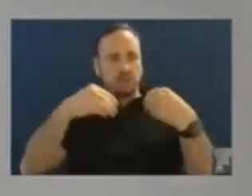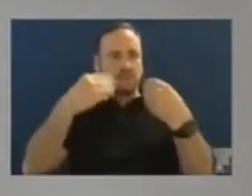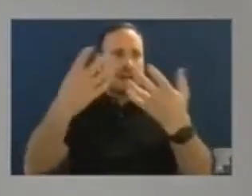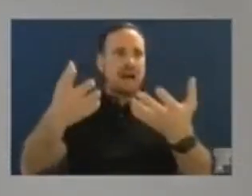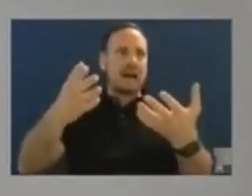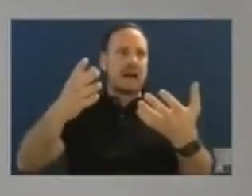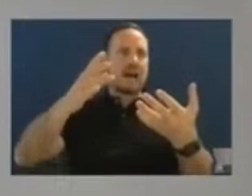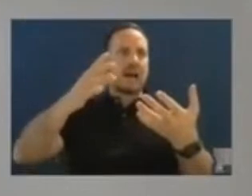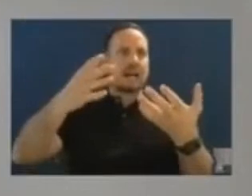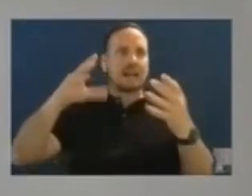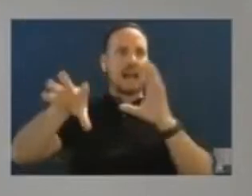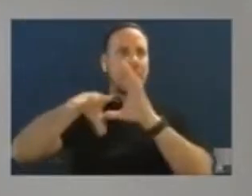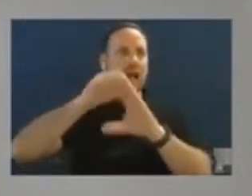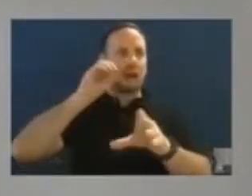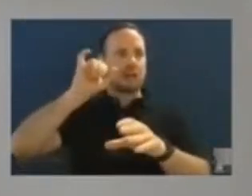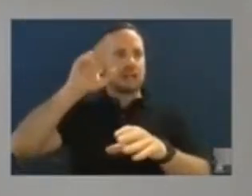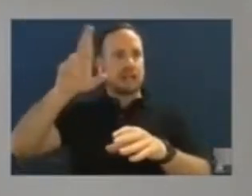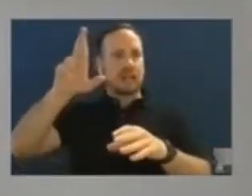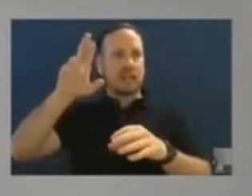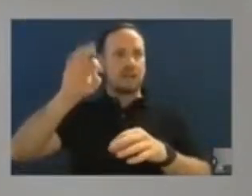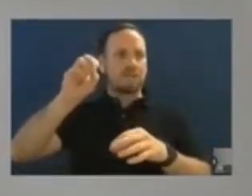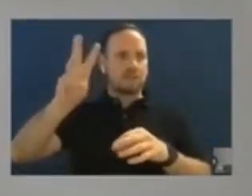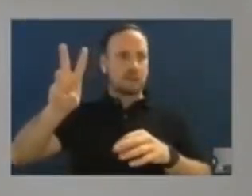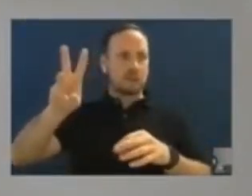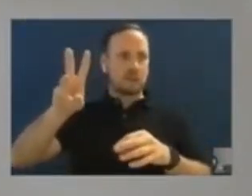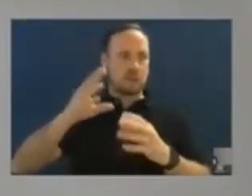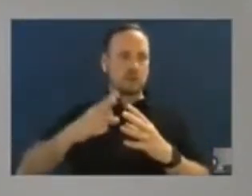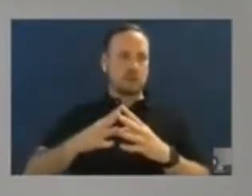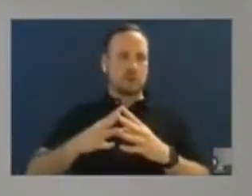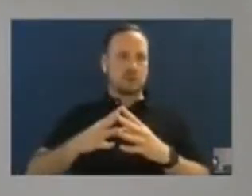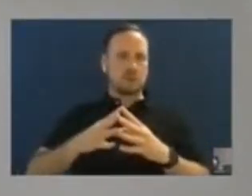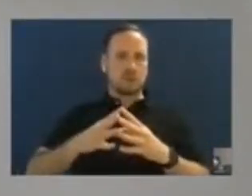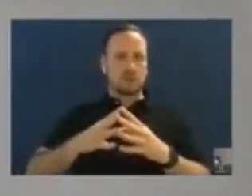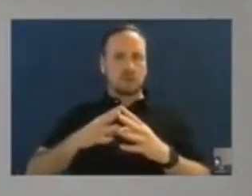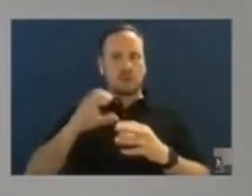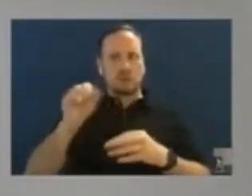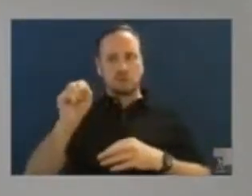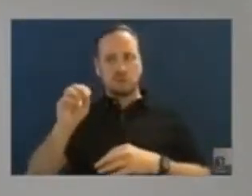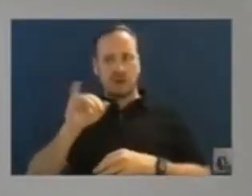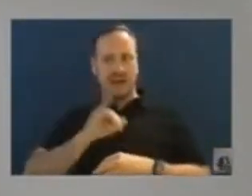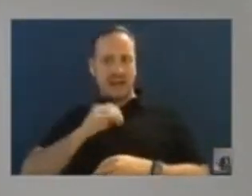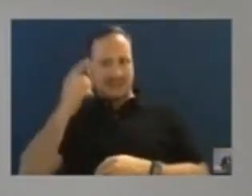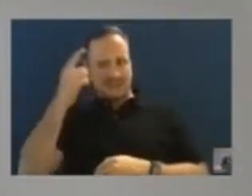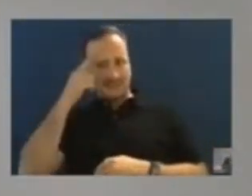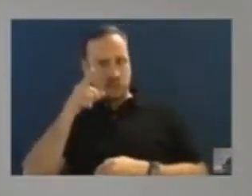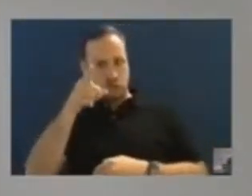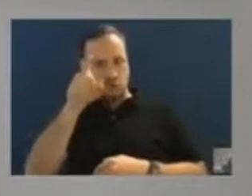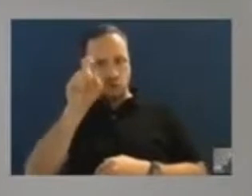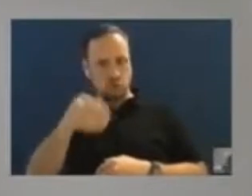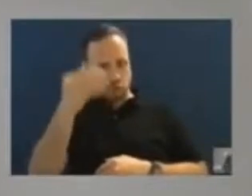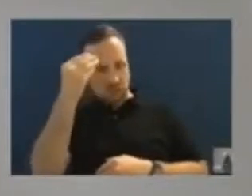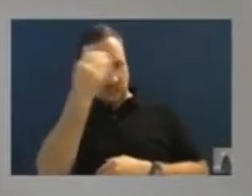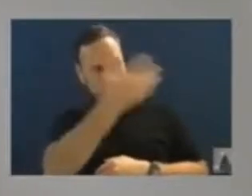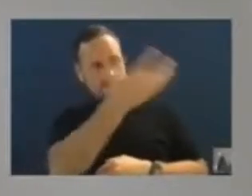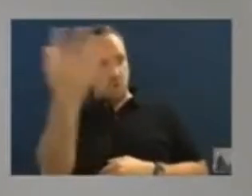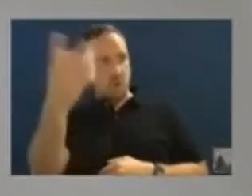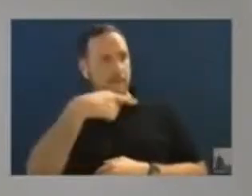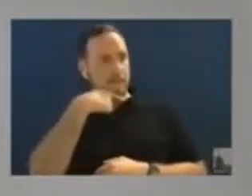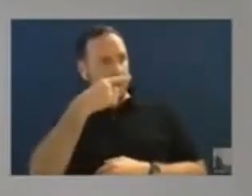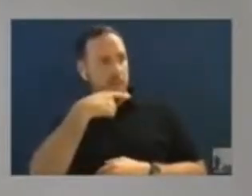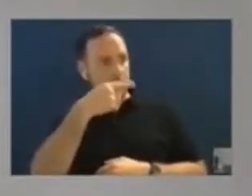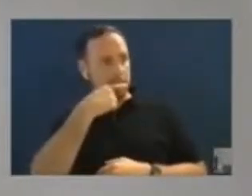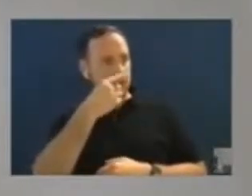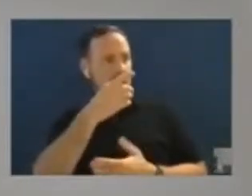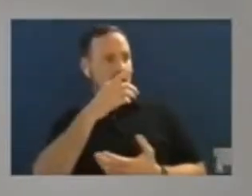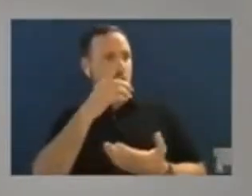this information about which schools these are should be made transparent and made available to the public, because I think that's a key component factoring into